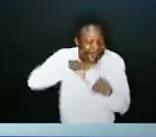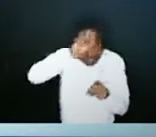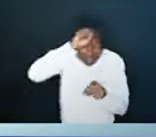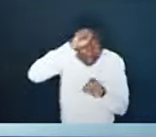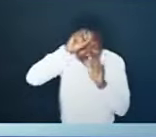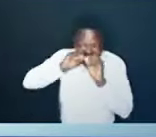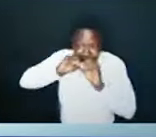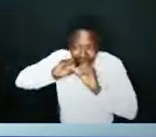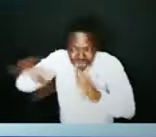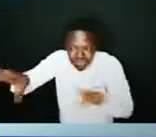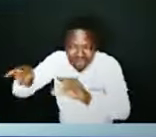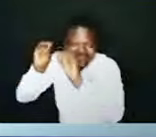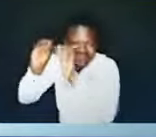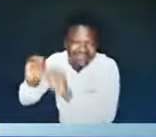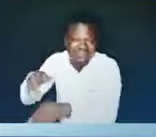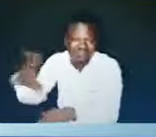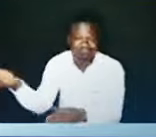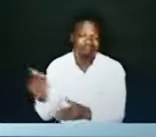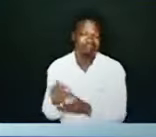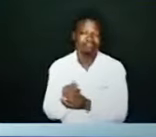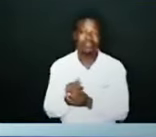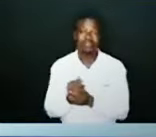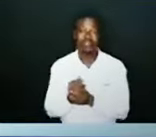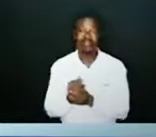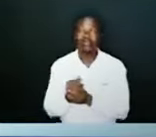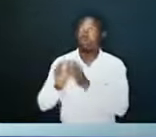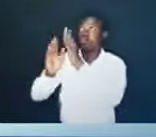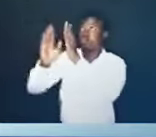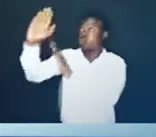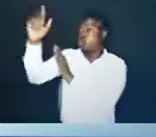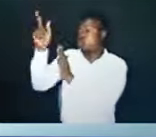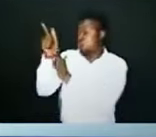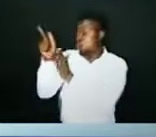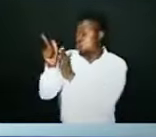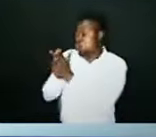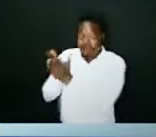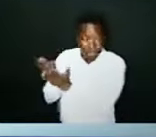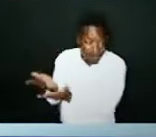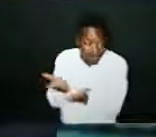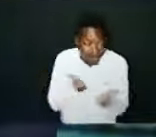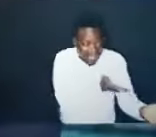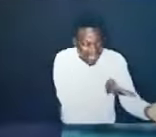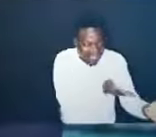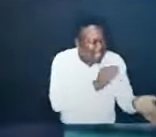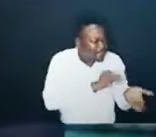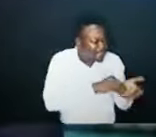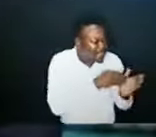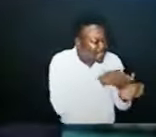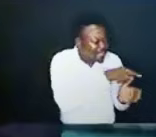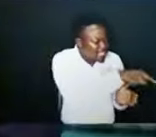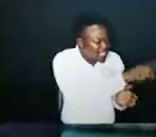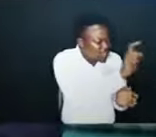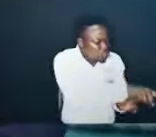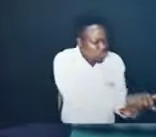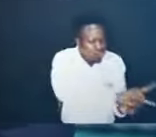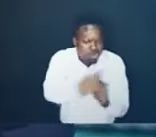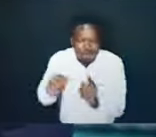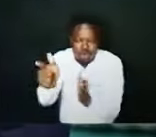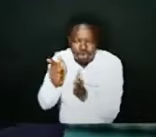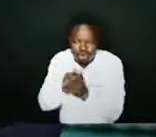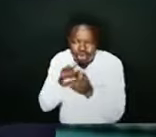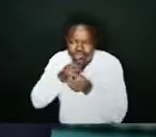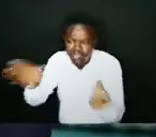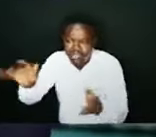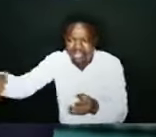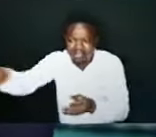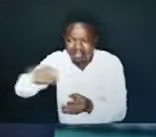obeyed the body of laws that God has committed to them. Now when we